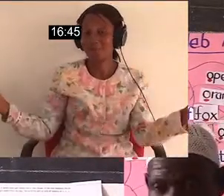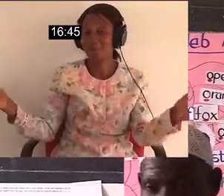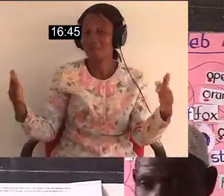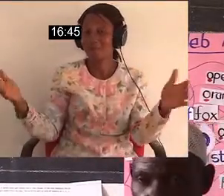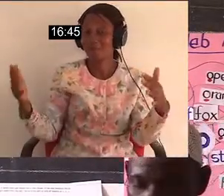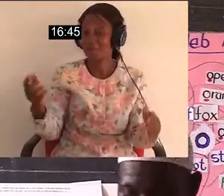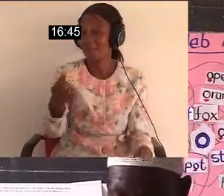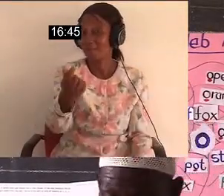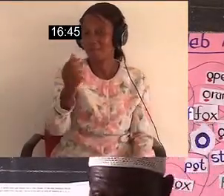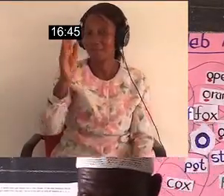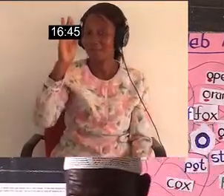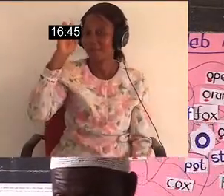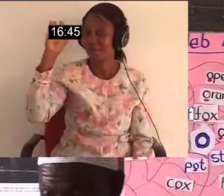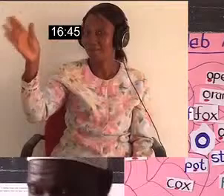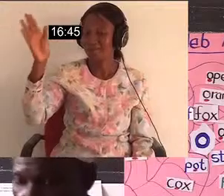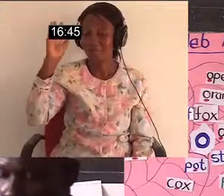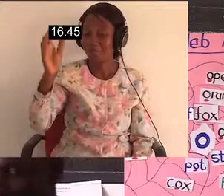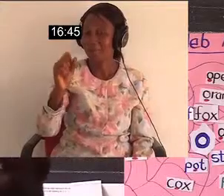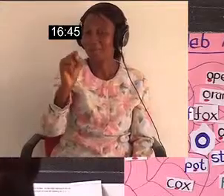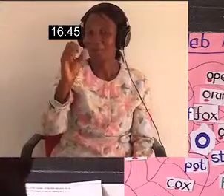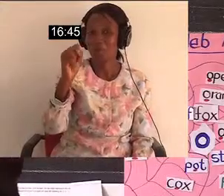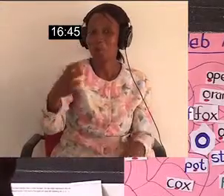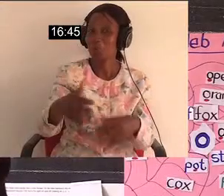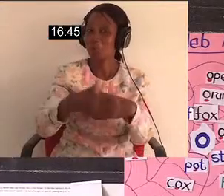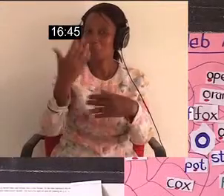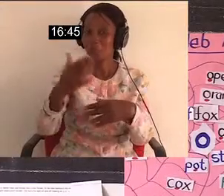Thank you so much